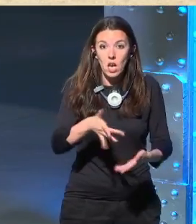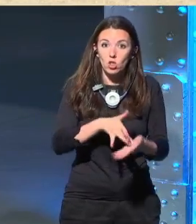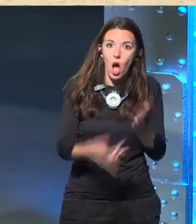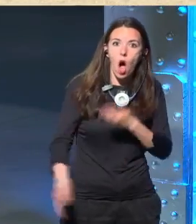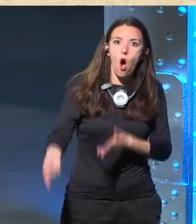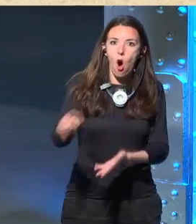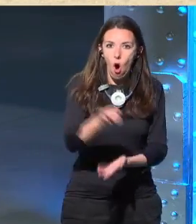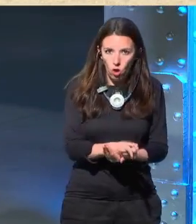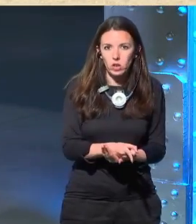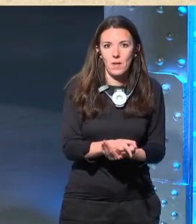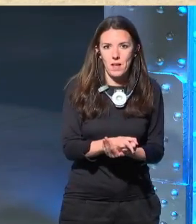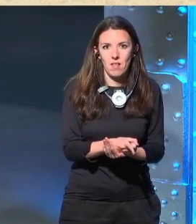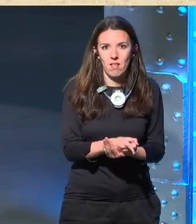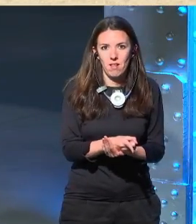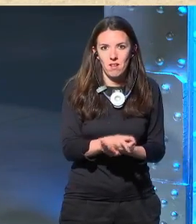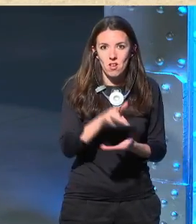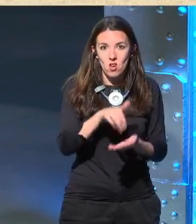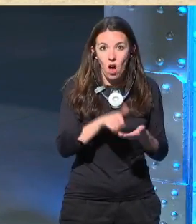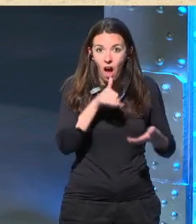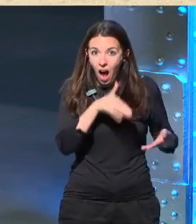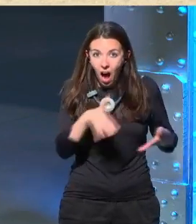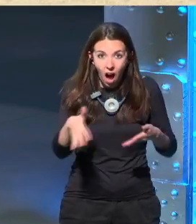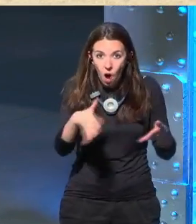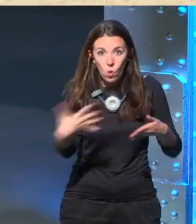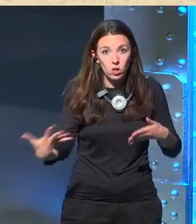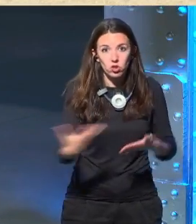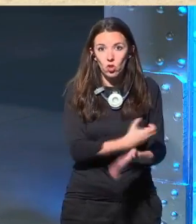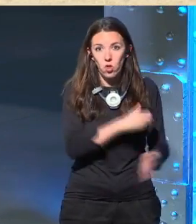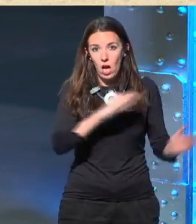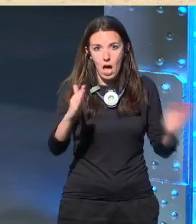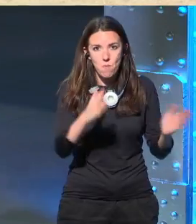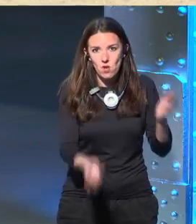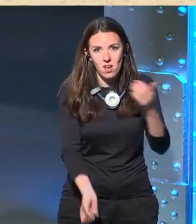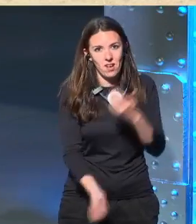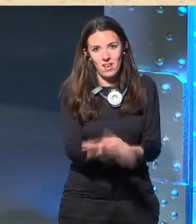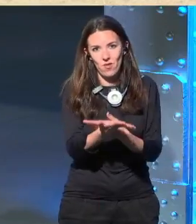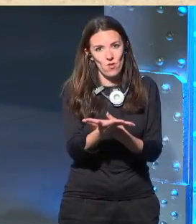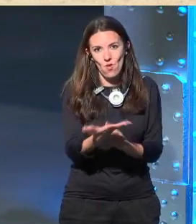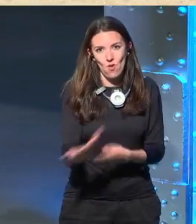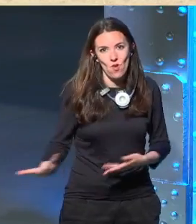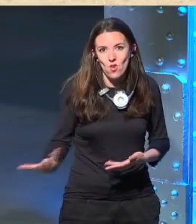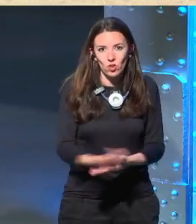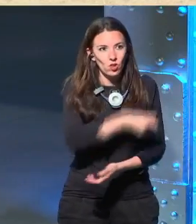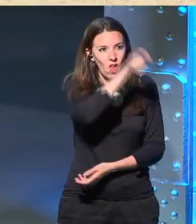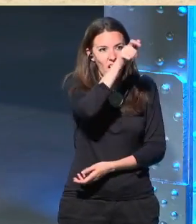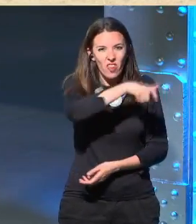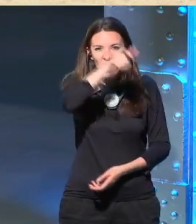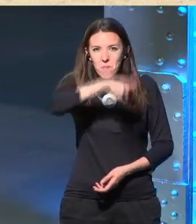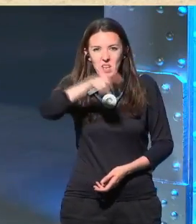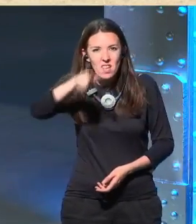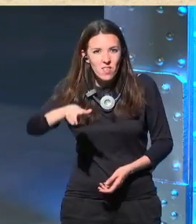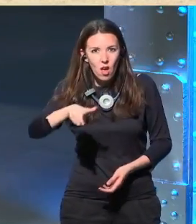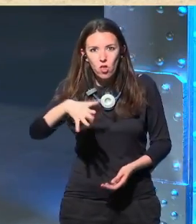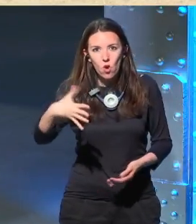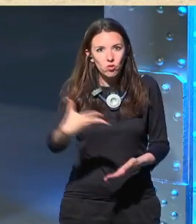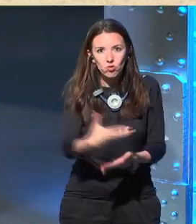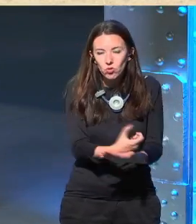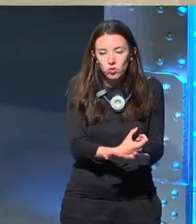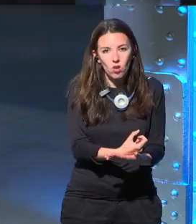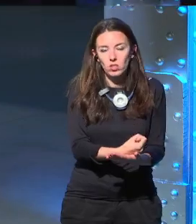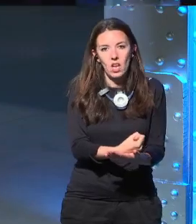are coming down from ancient creation, connecting to the roads of civilization and into the veins of the human. But we have the